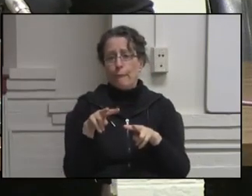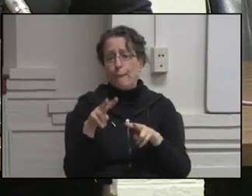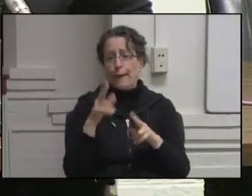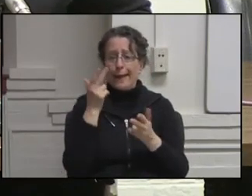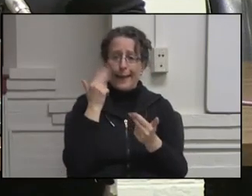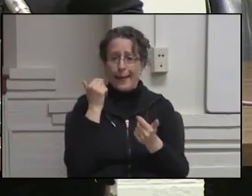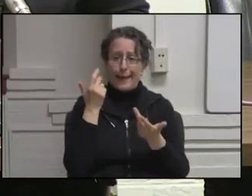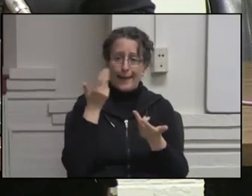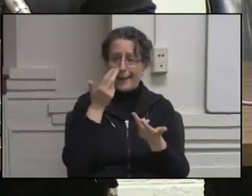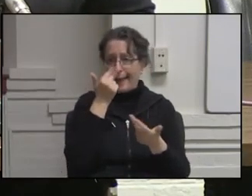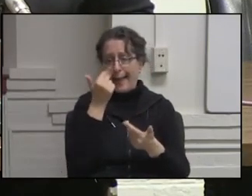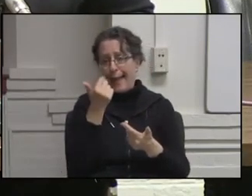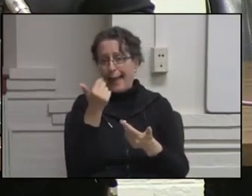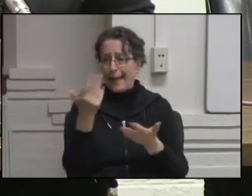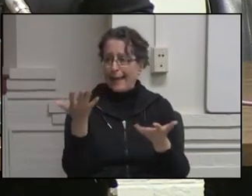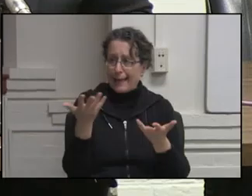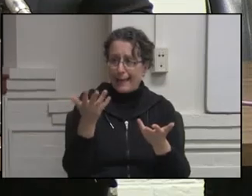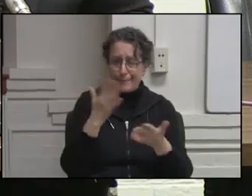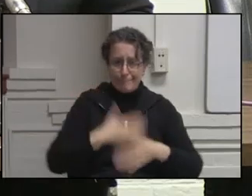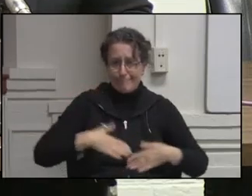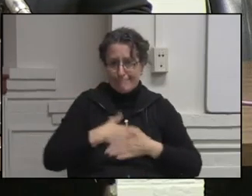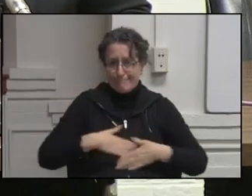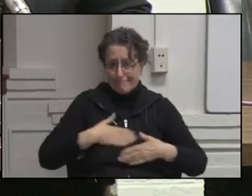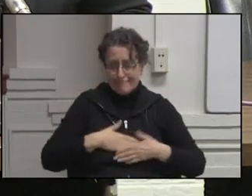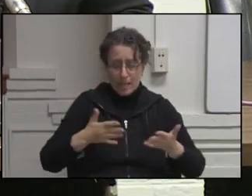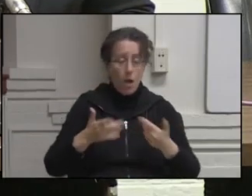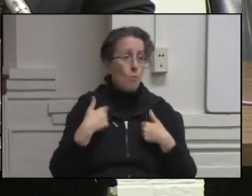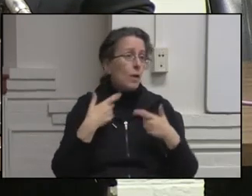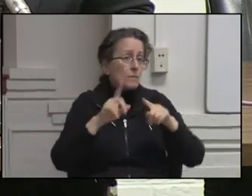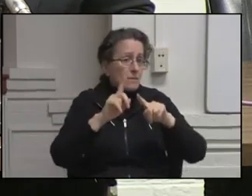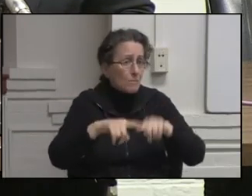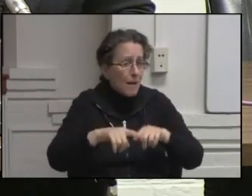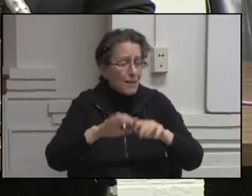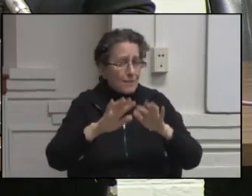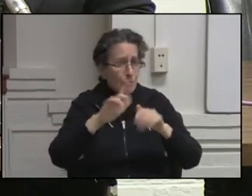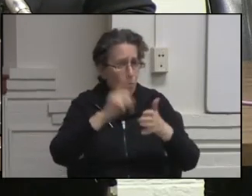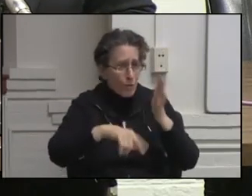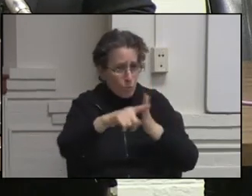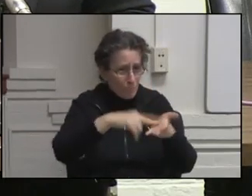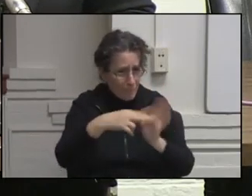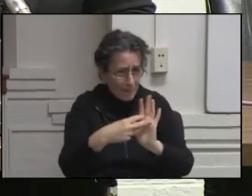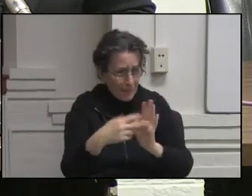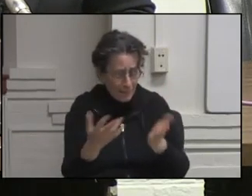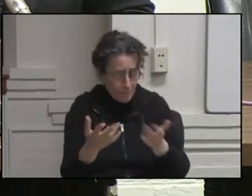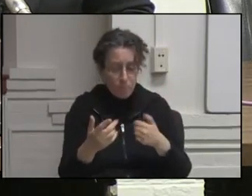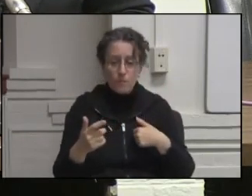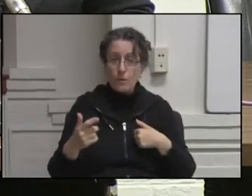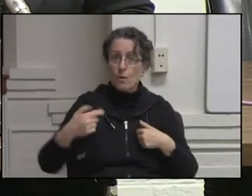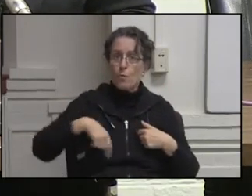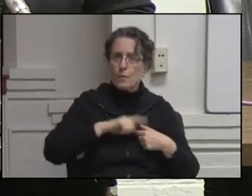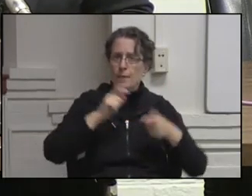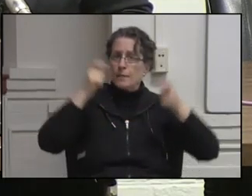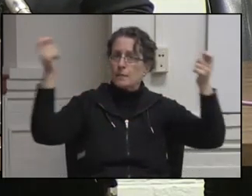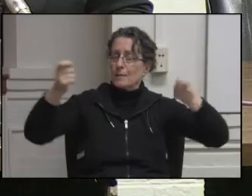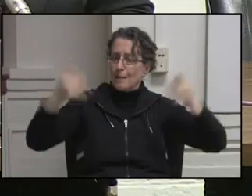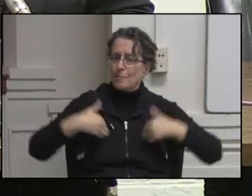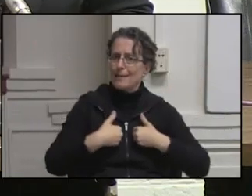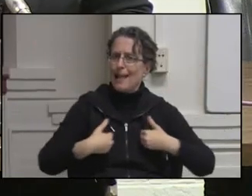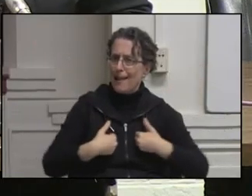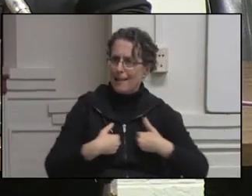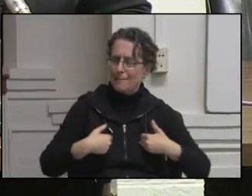Depends on how you define entertainment. We're celebrating animals in the parade just as